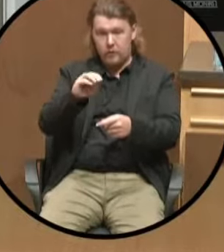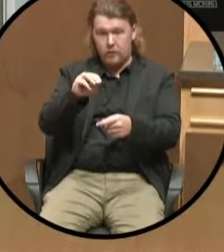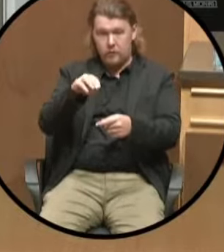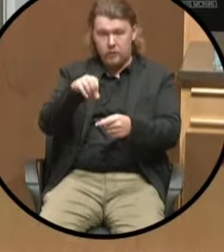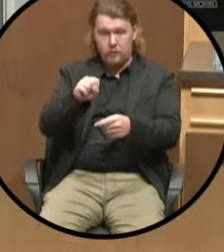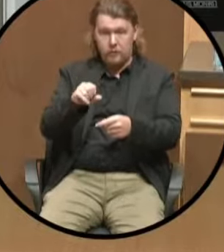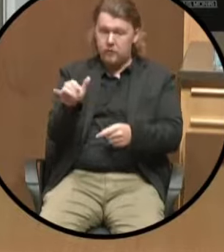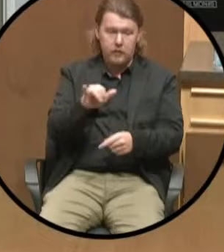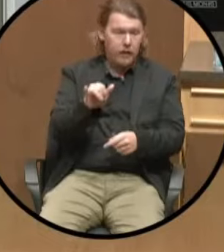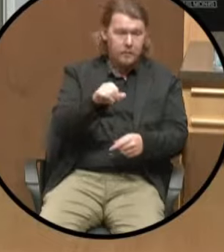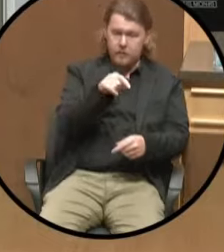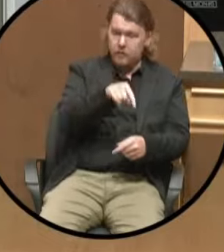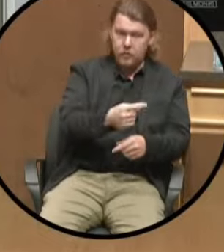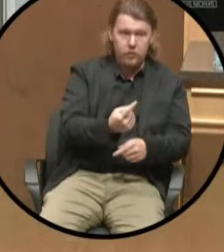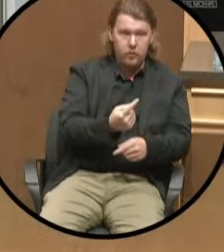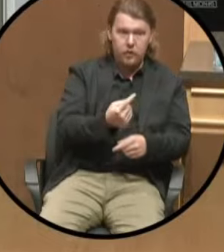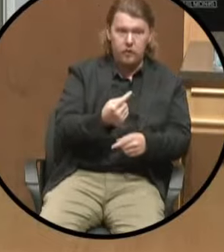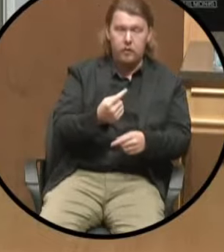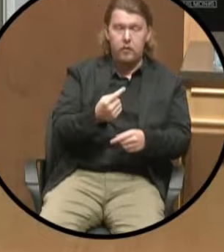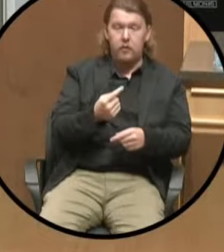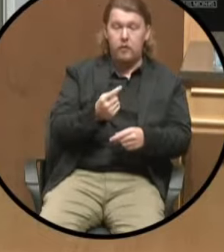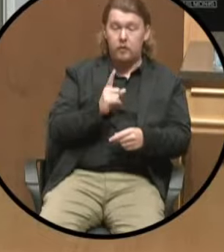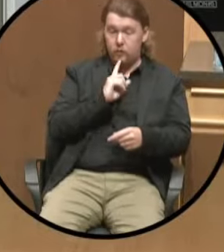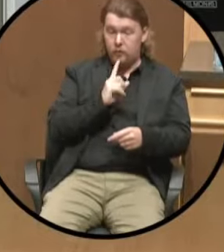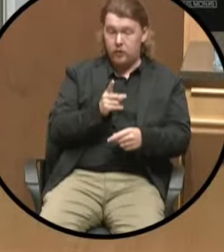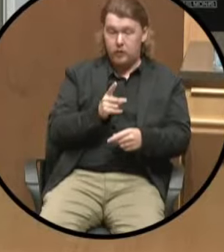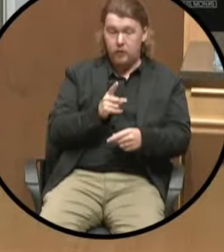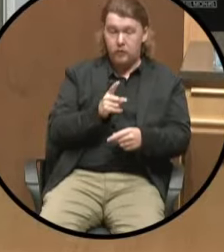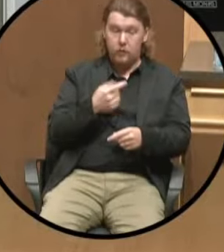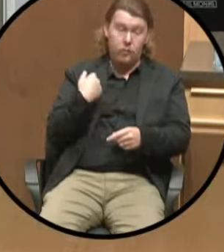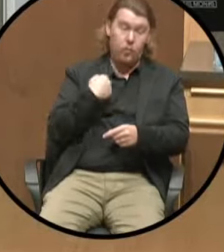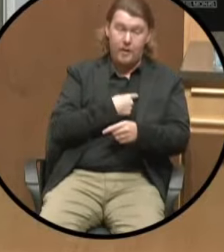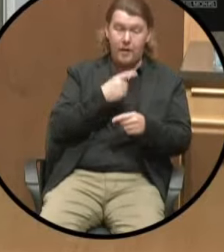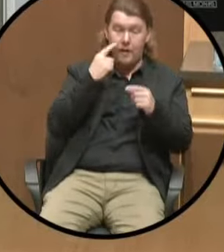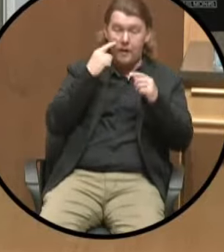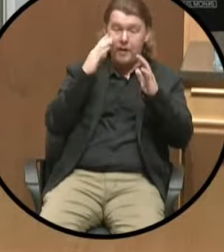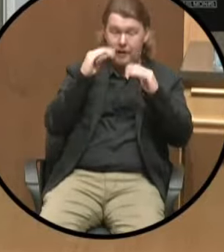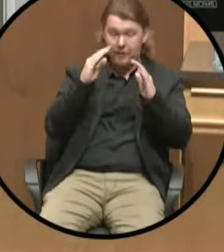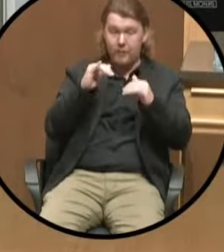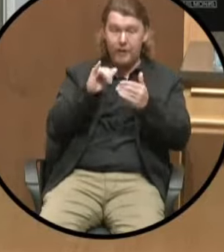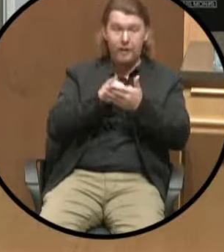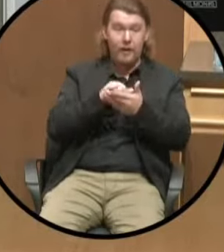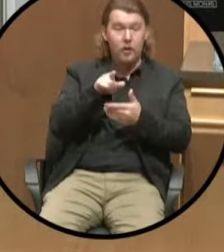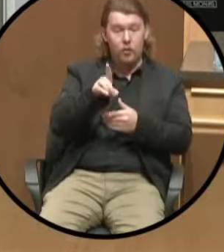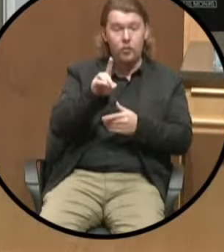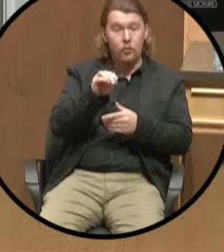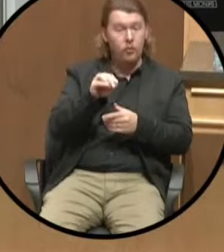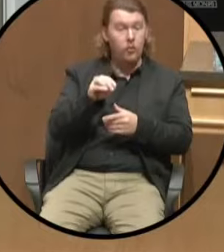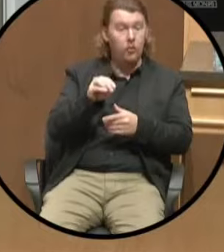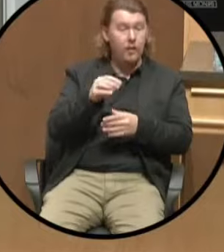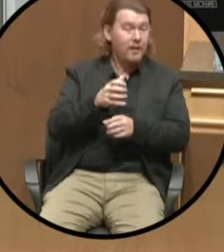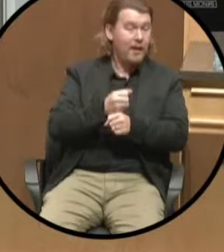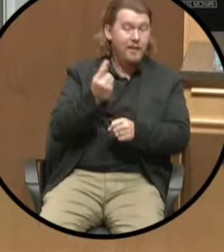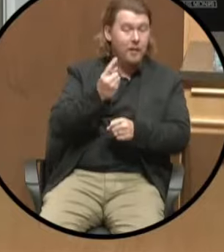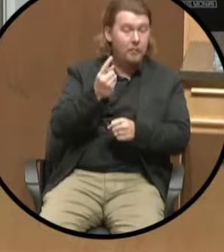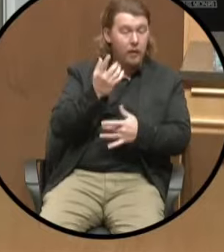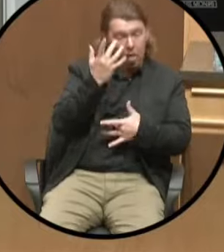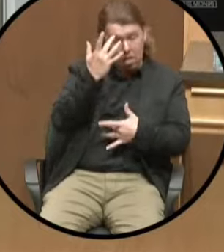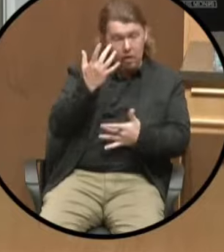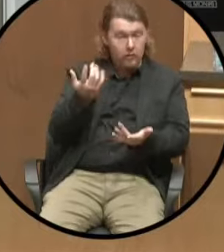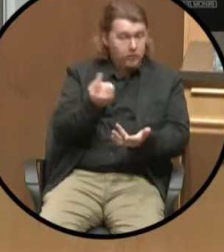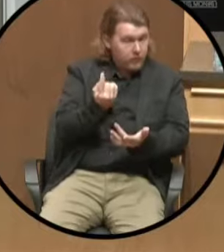particular vaccine. In fact, it is actually expected that you would get some symptoms. Even though